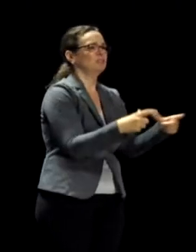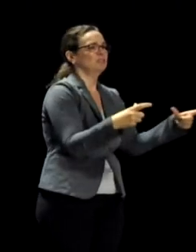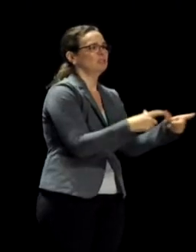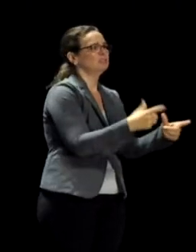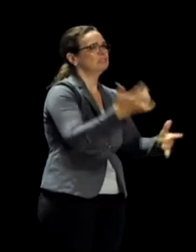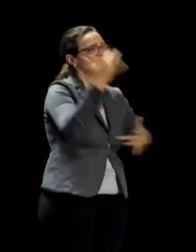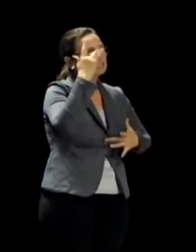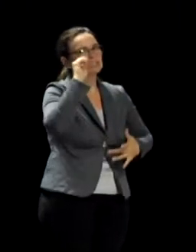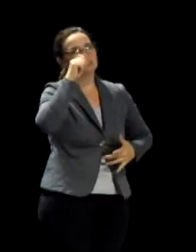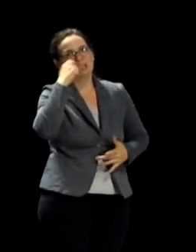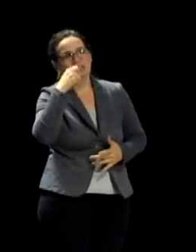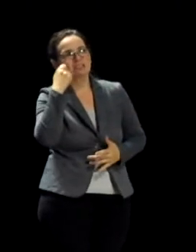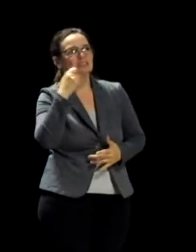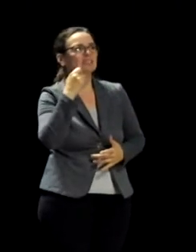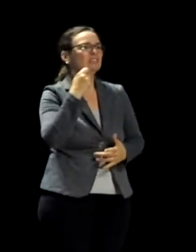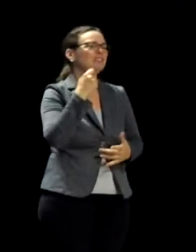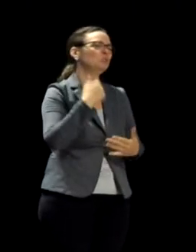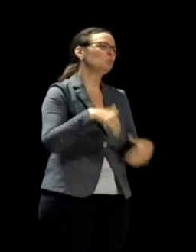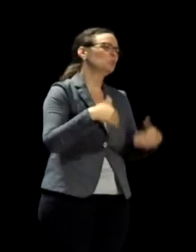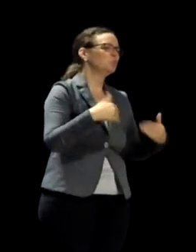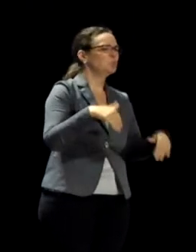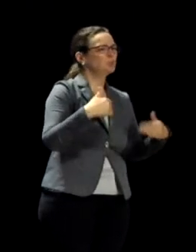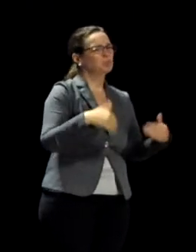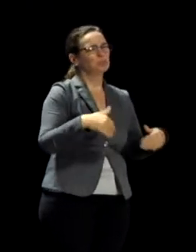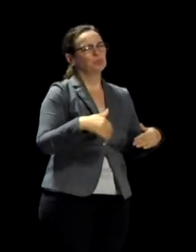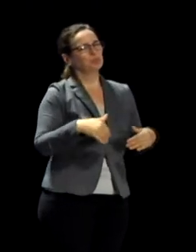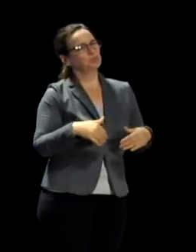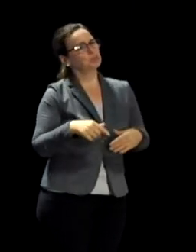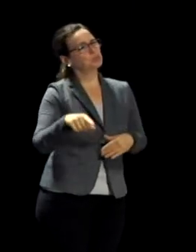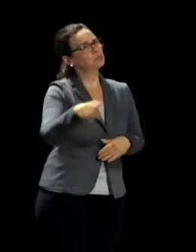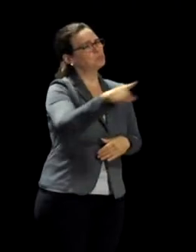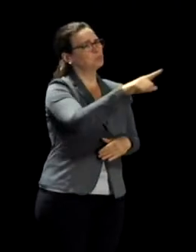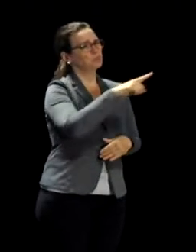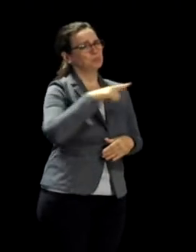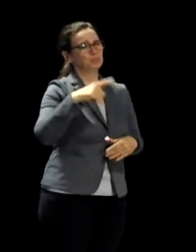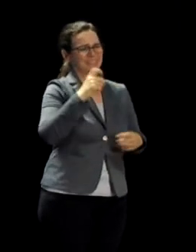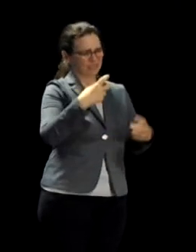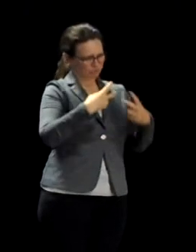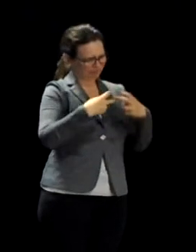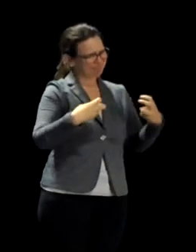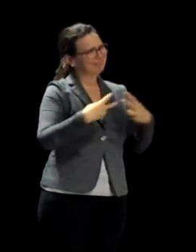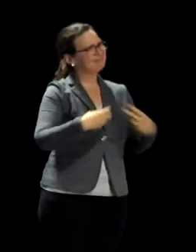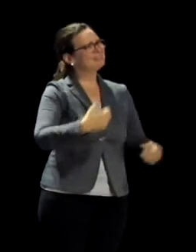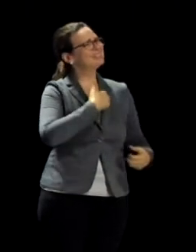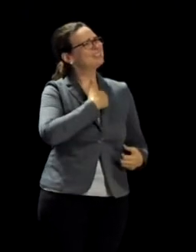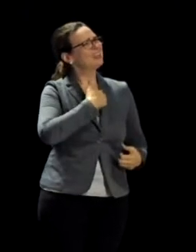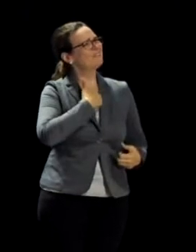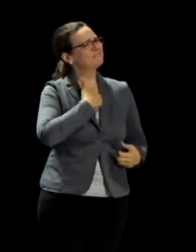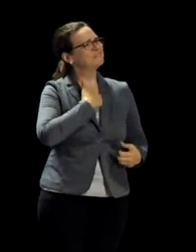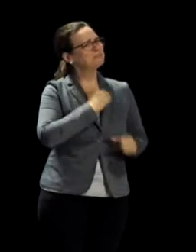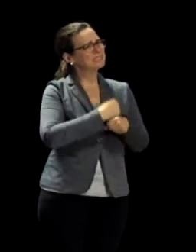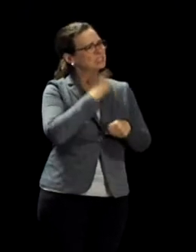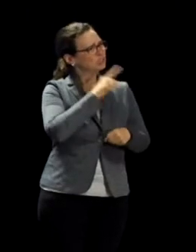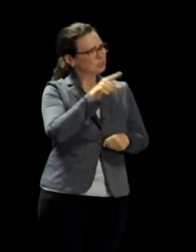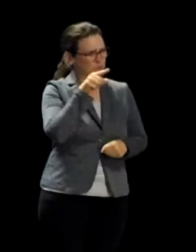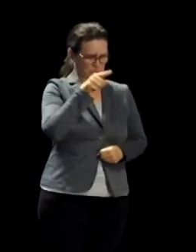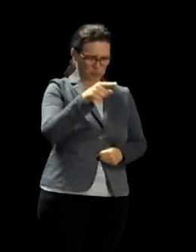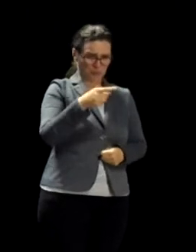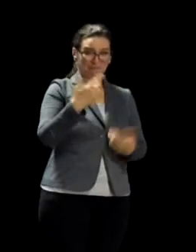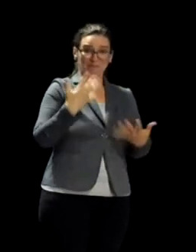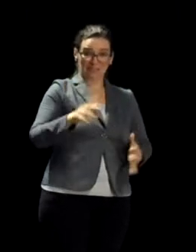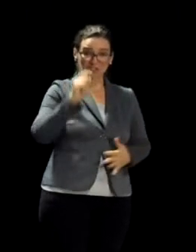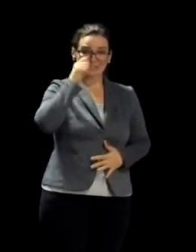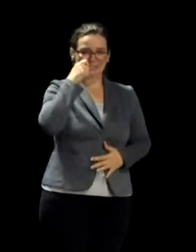hospital. So we really need to have a gut check moment for our young people, our seniors. We have a cluster of